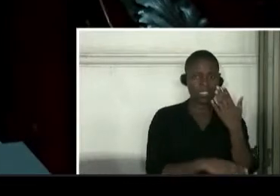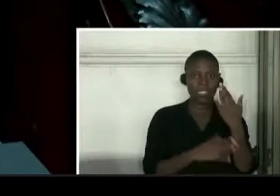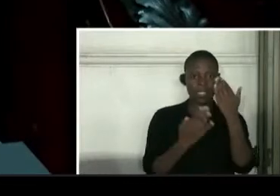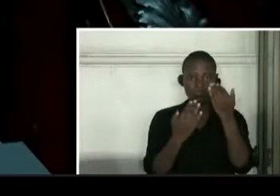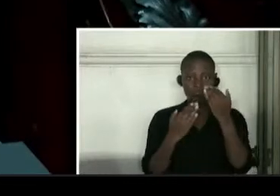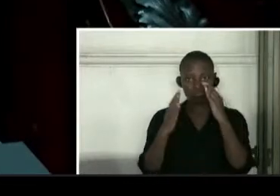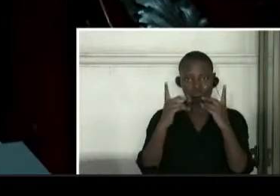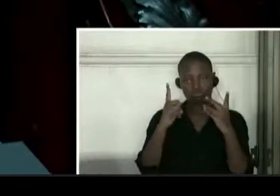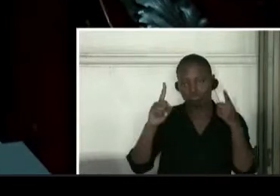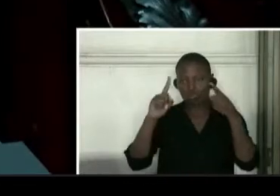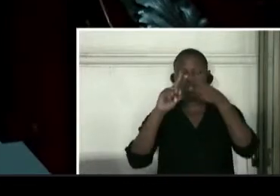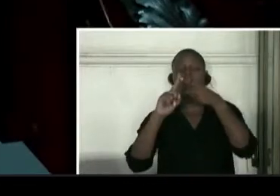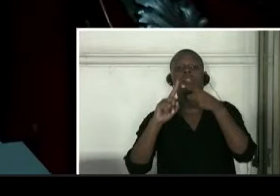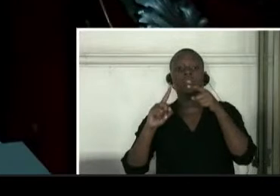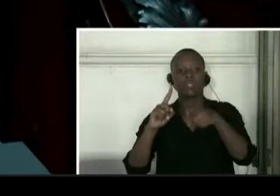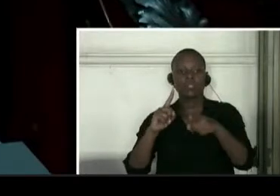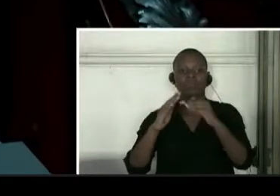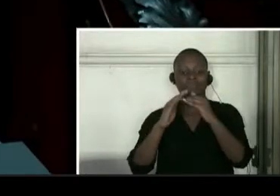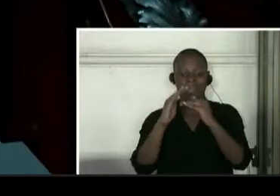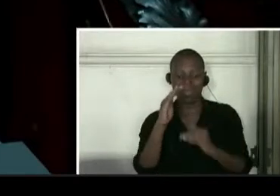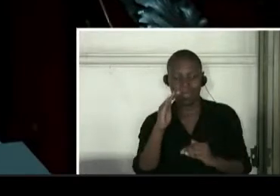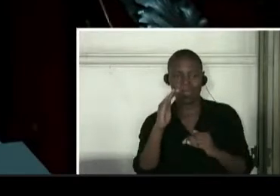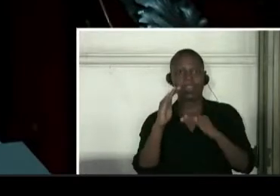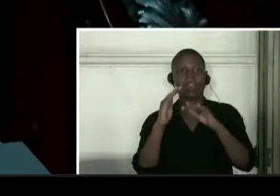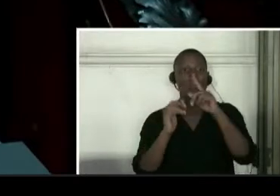855, and it decreases its target